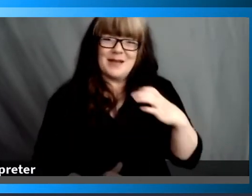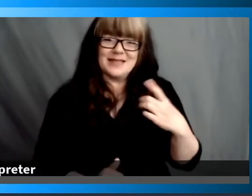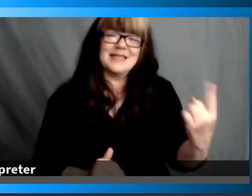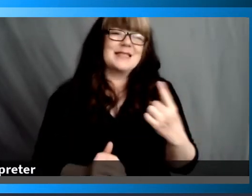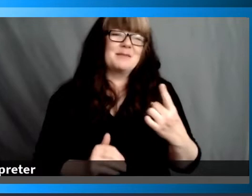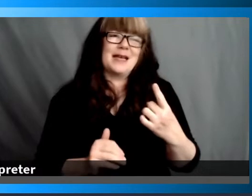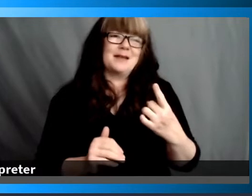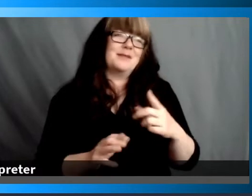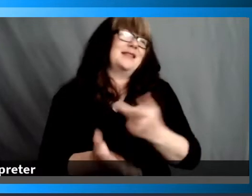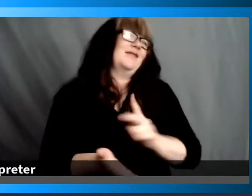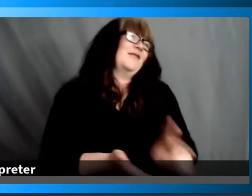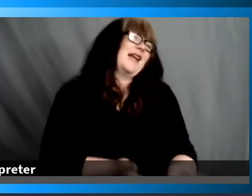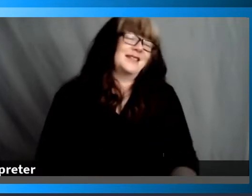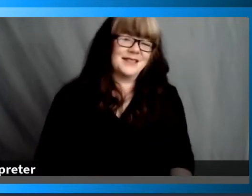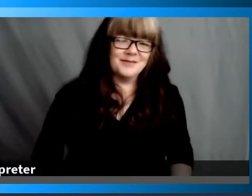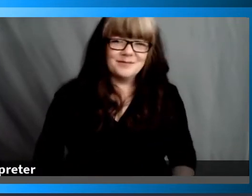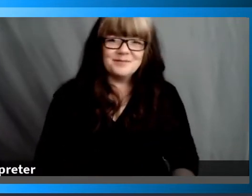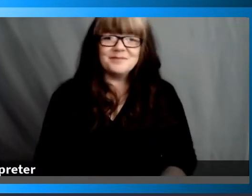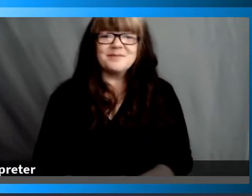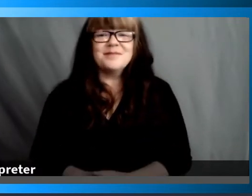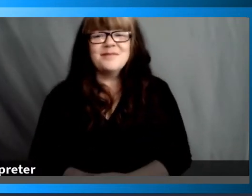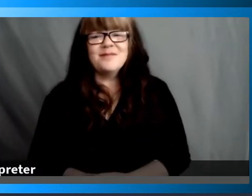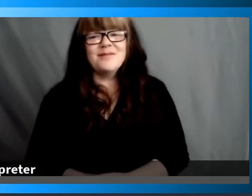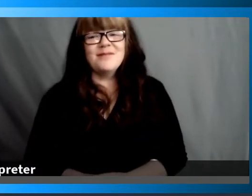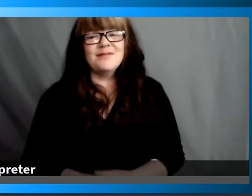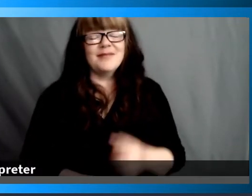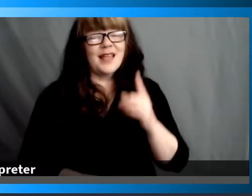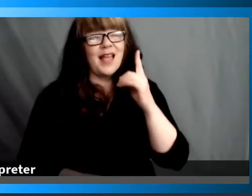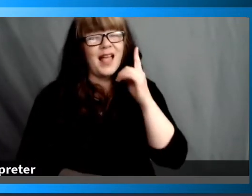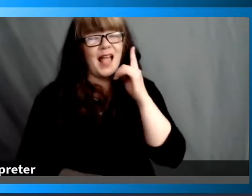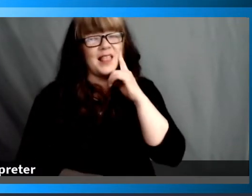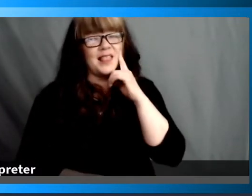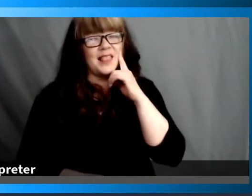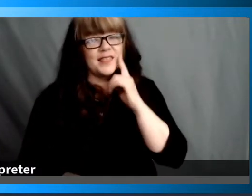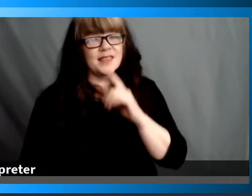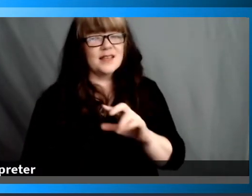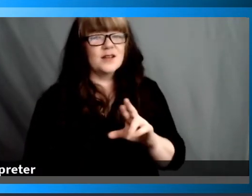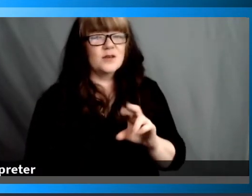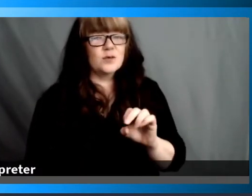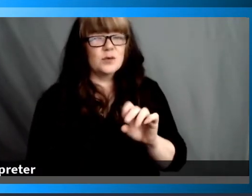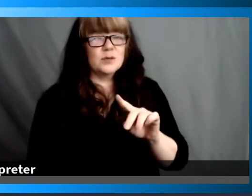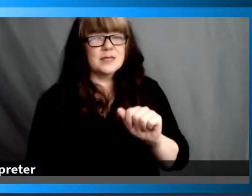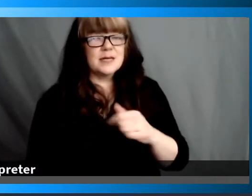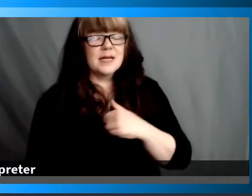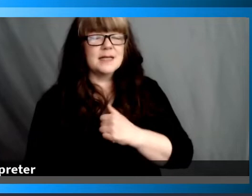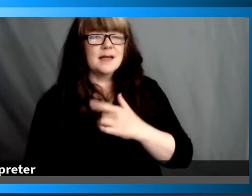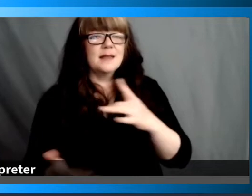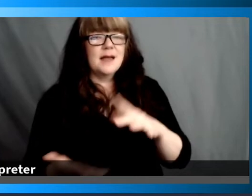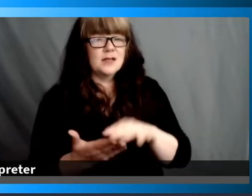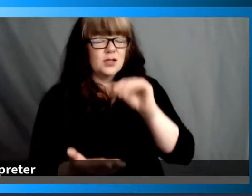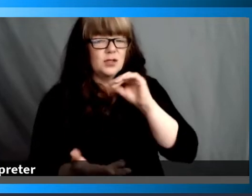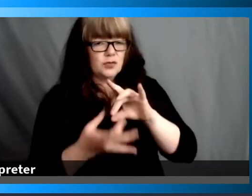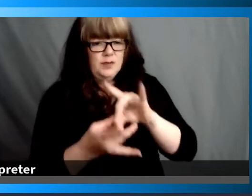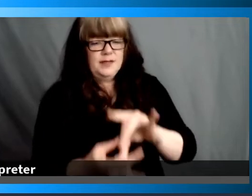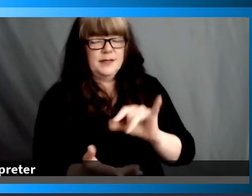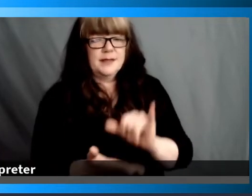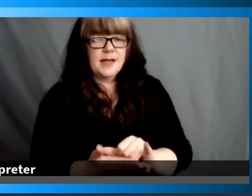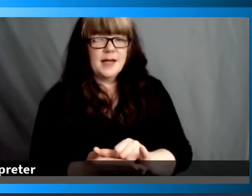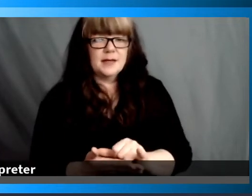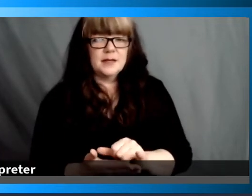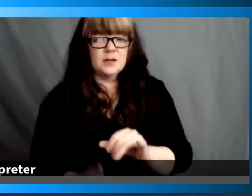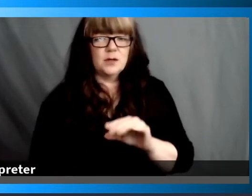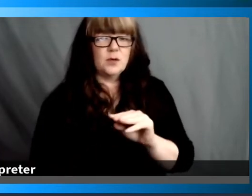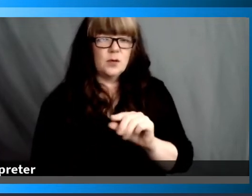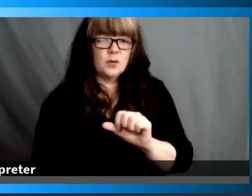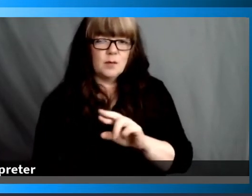lapses. Yeah, lapses. I think Rosita has a lot to learn with regards to that, is like the morals